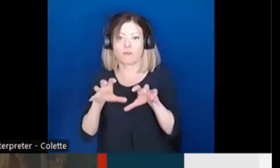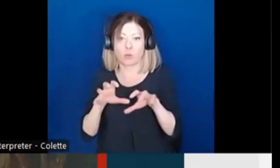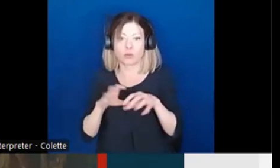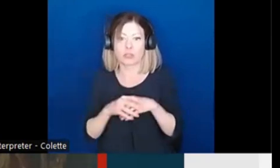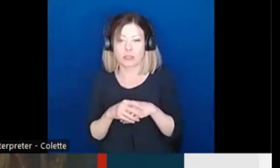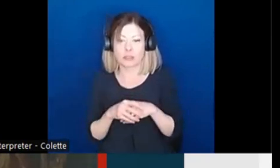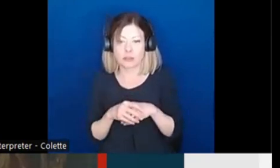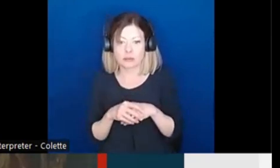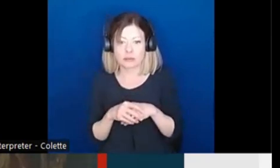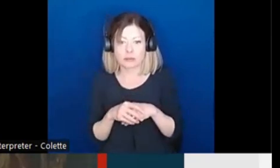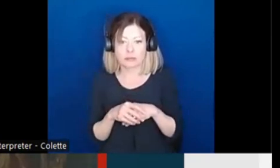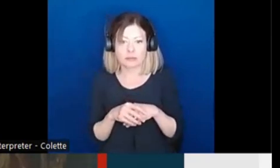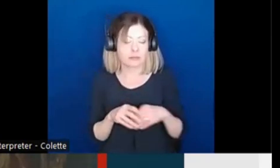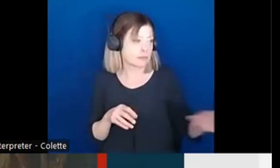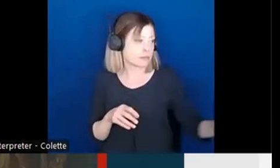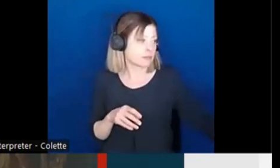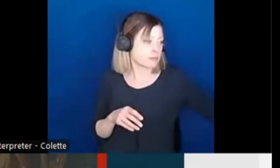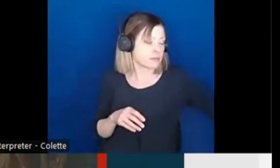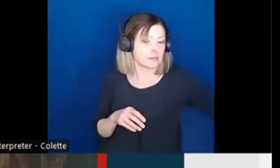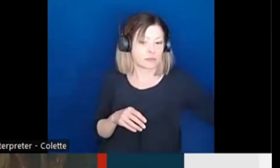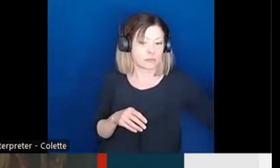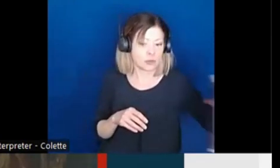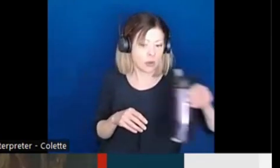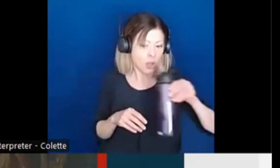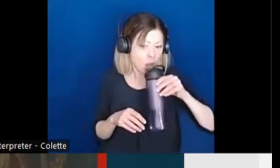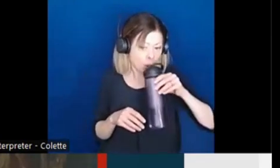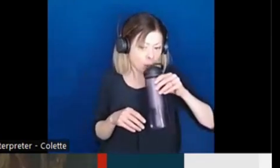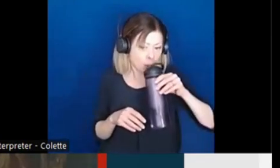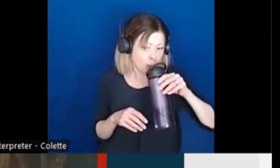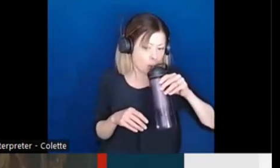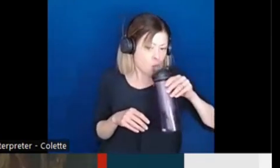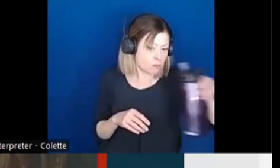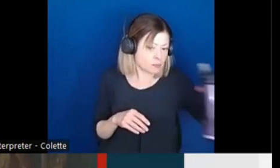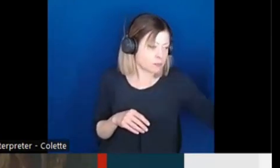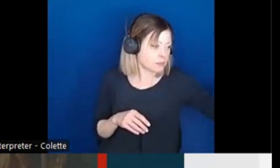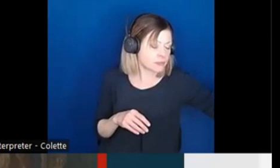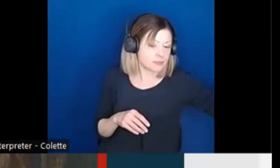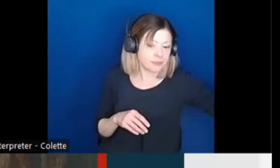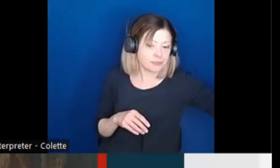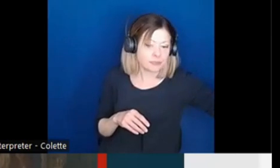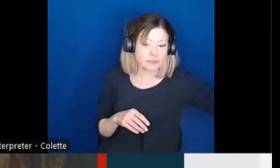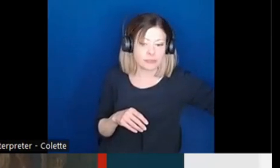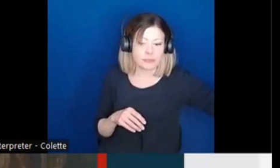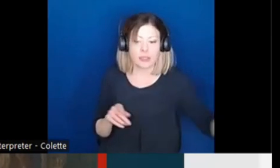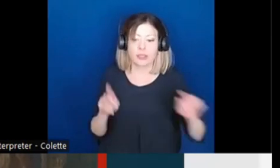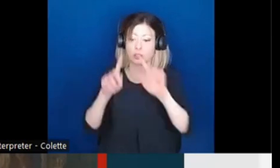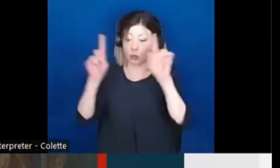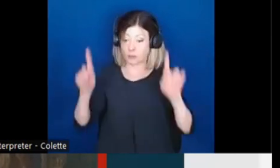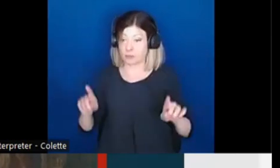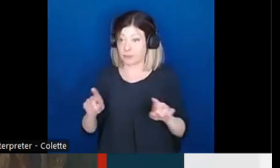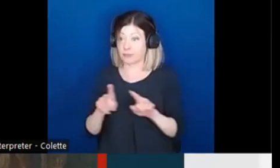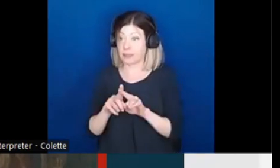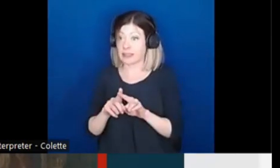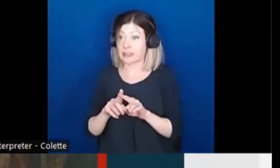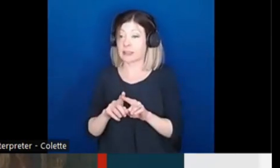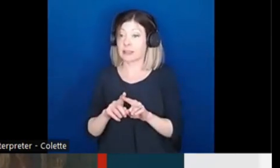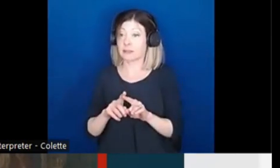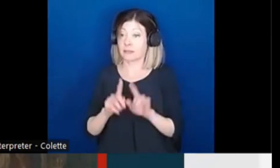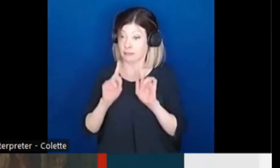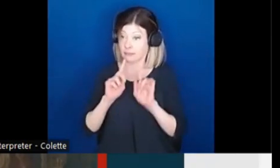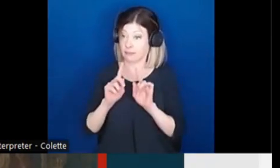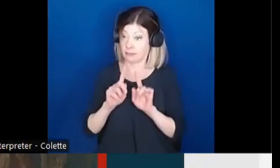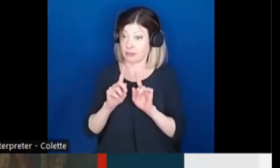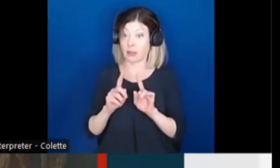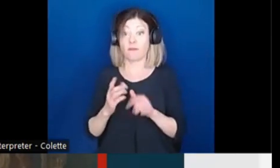after teaching at Roe Head, where she'd been a happy student, but a very unhappy teacher. I mean, you know, not